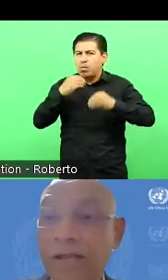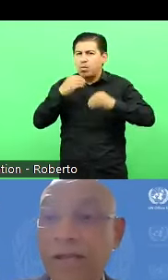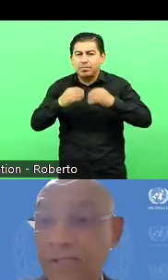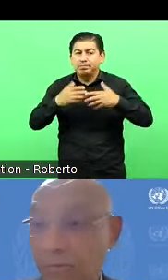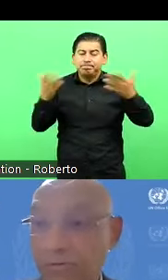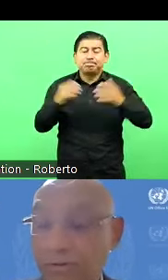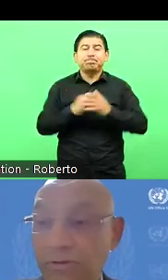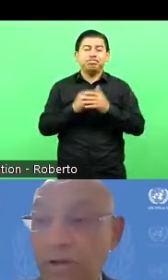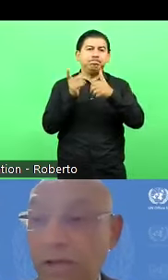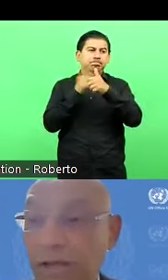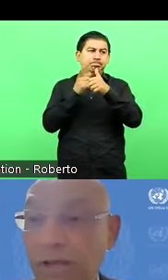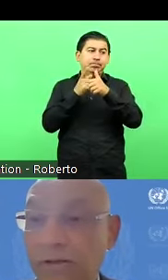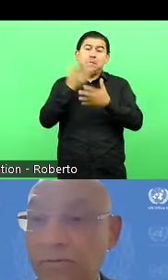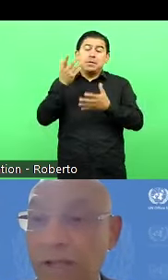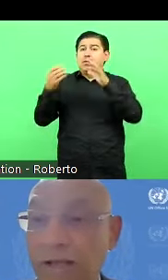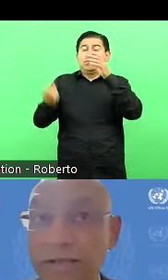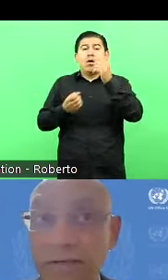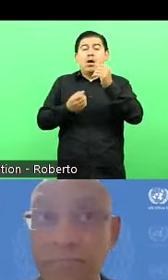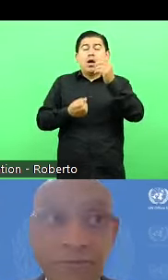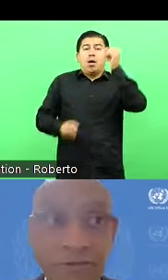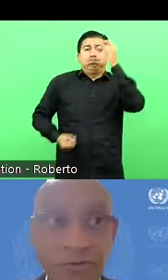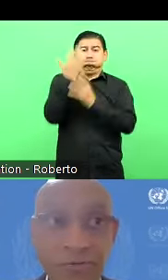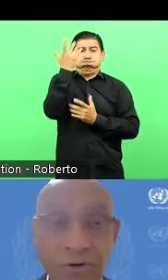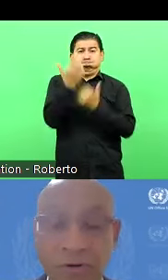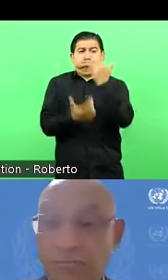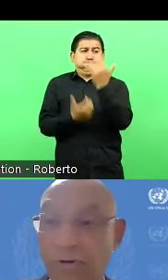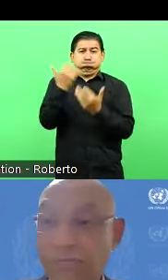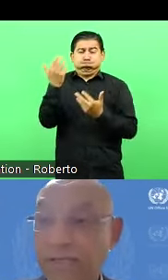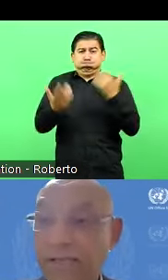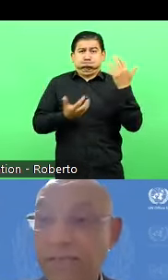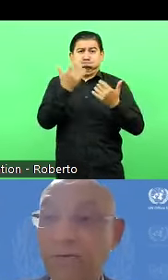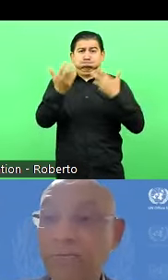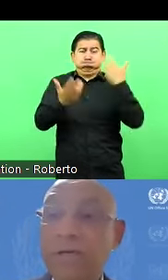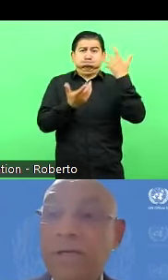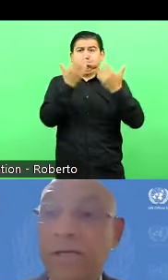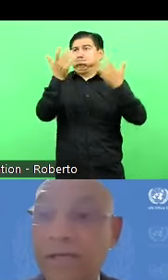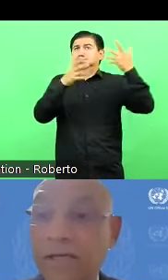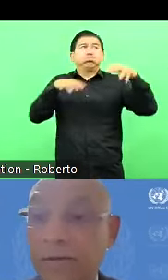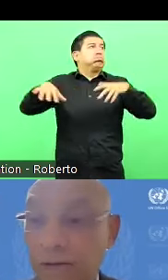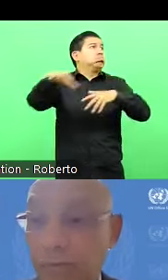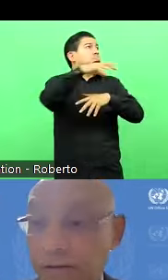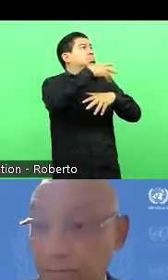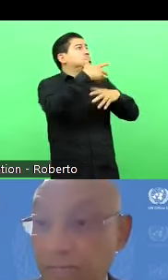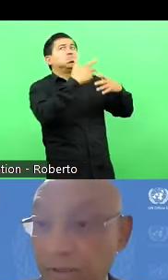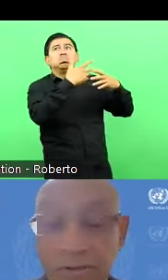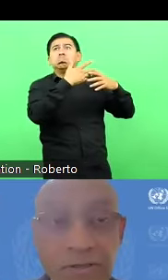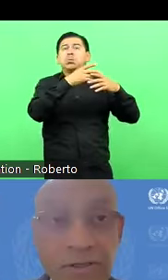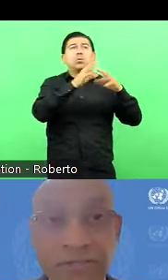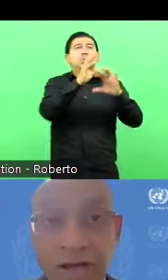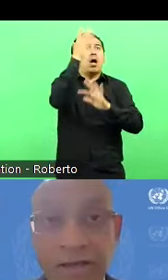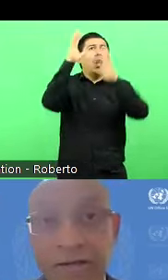are exposed to that hazard by virtue of sitting in the room. And we are vulnerable